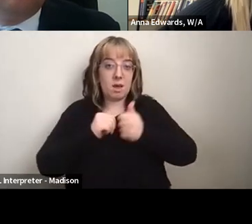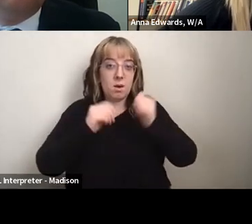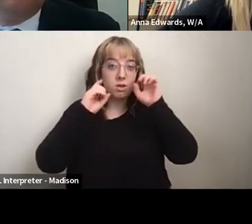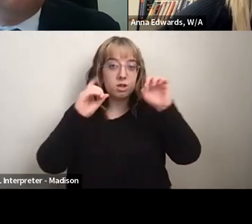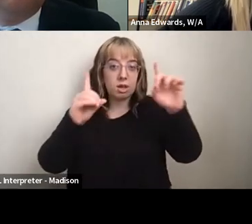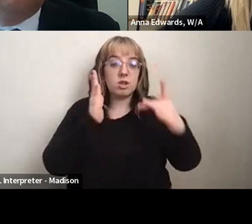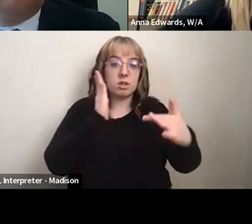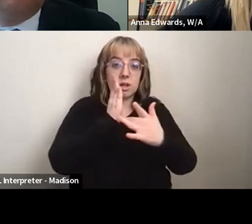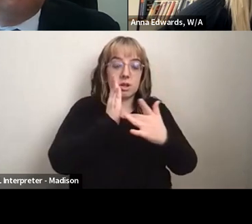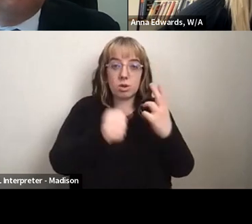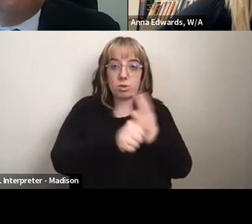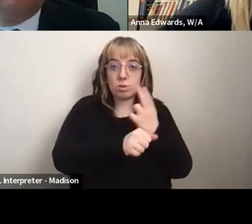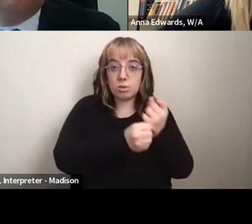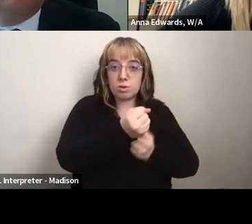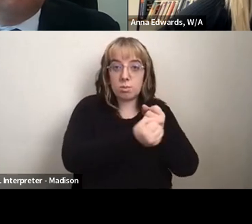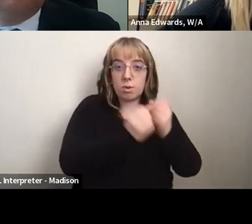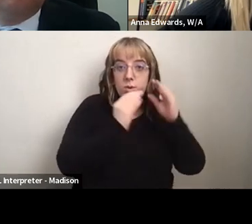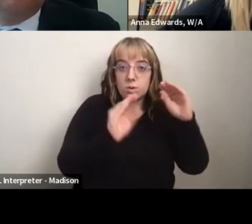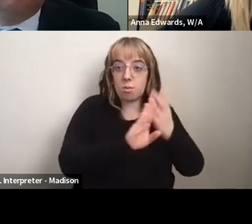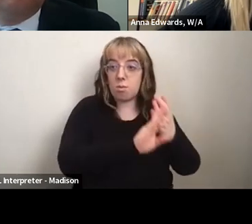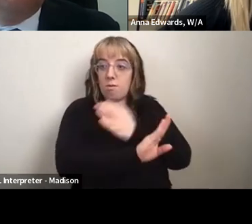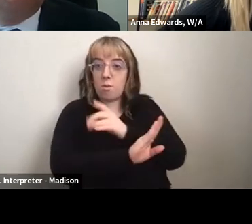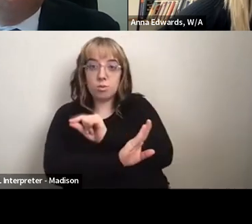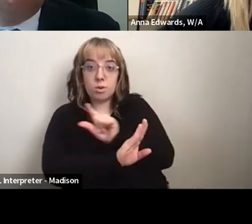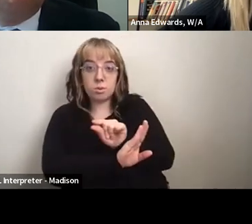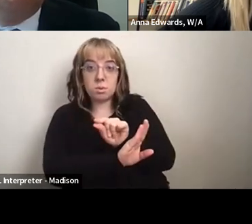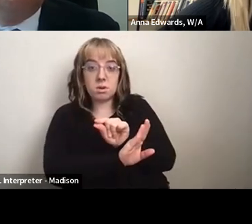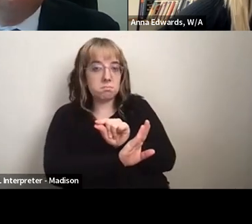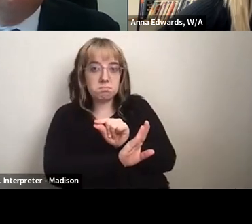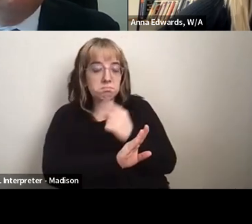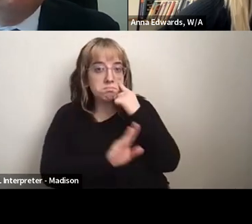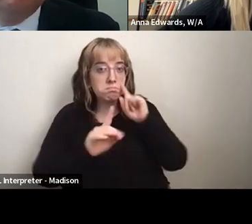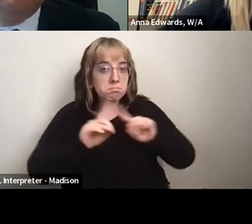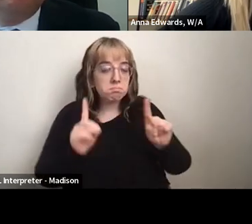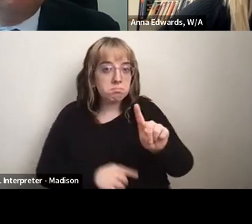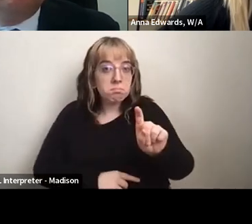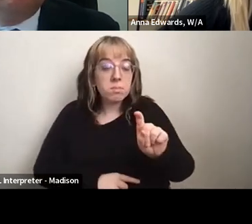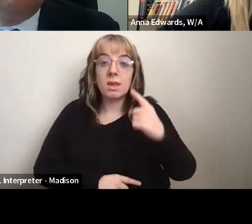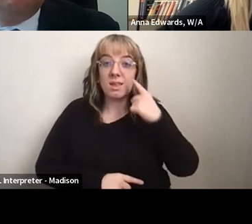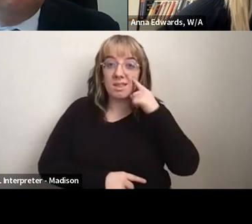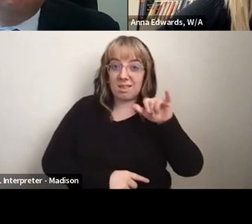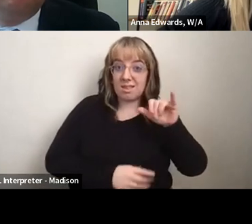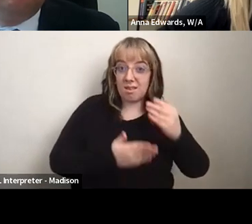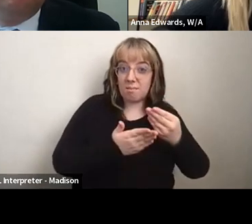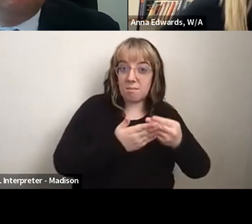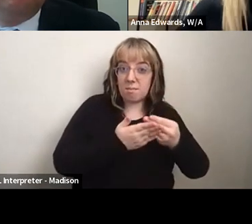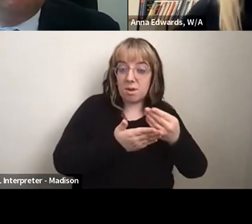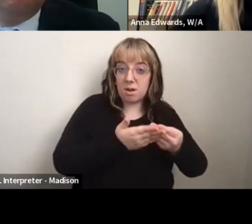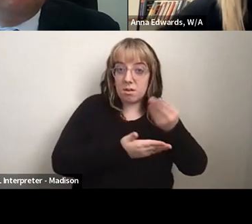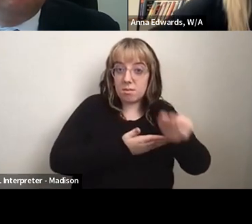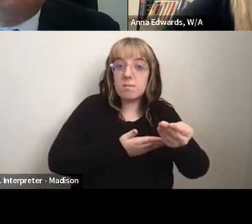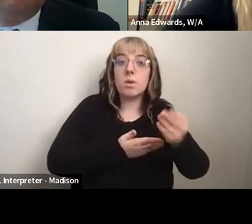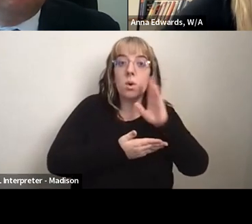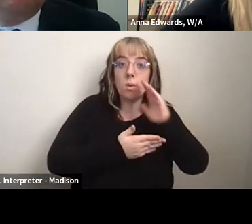support instruction than we were in 2020? And do you think that this funding will have